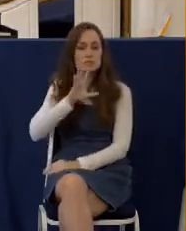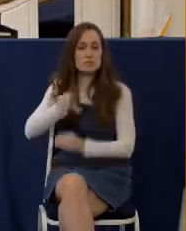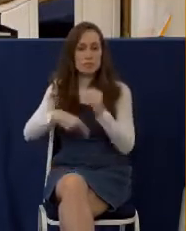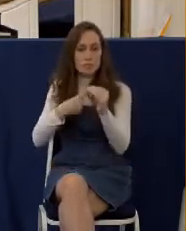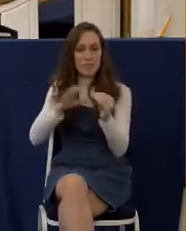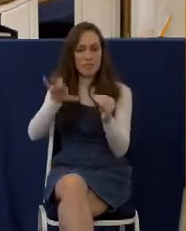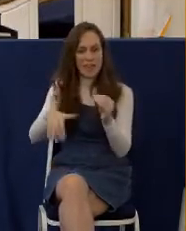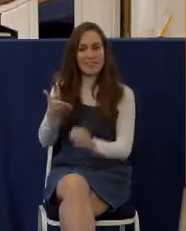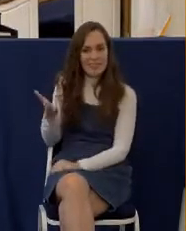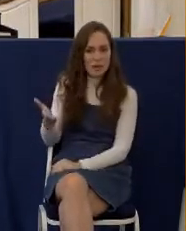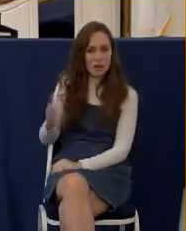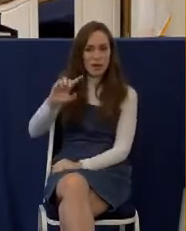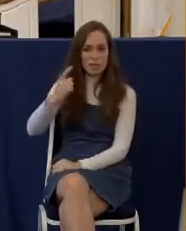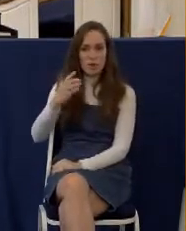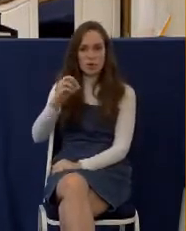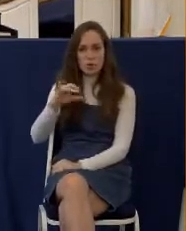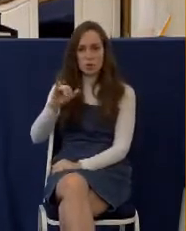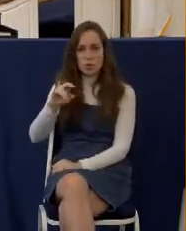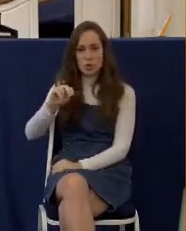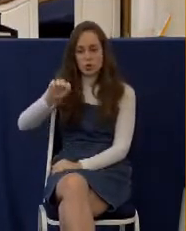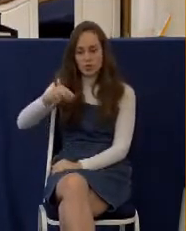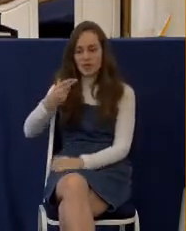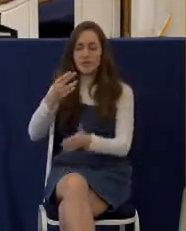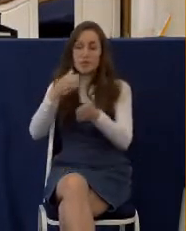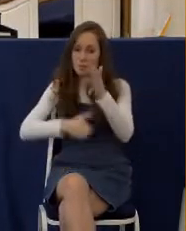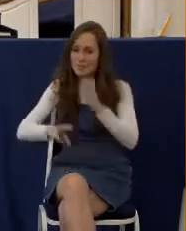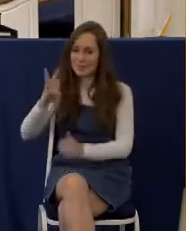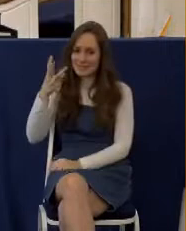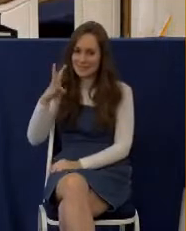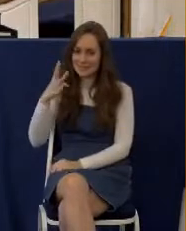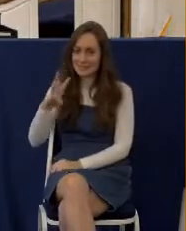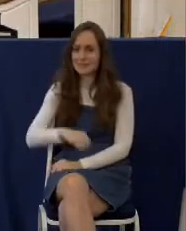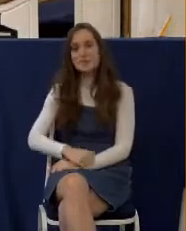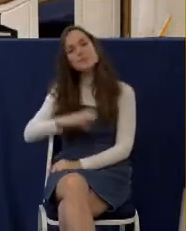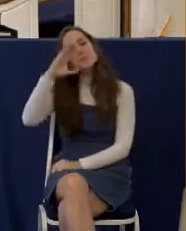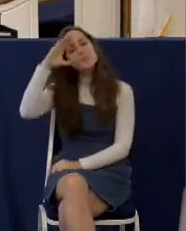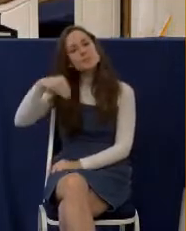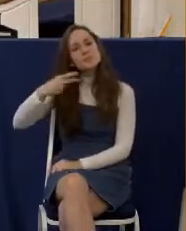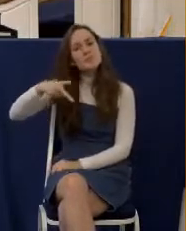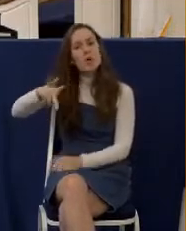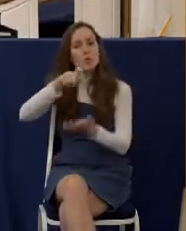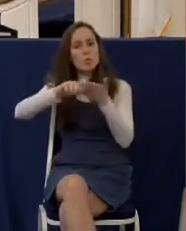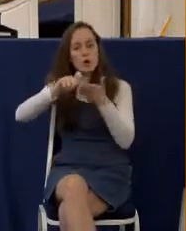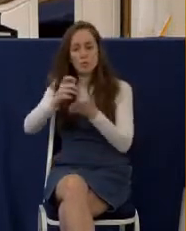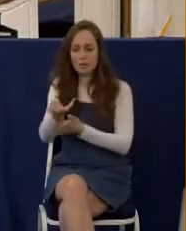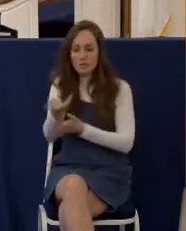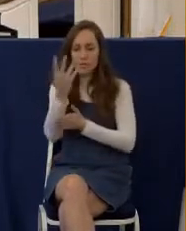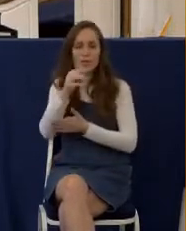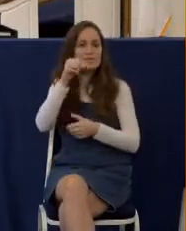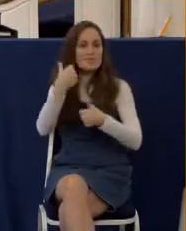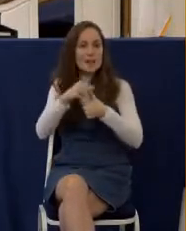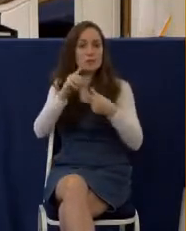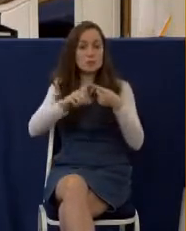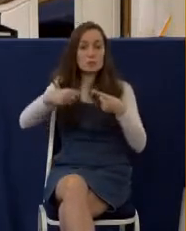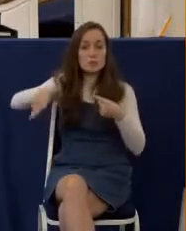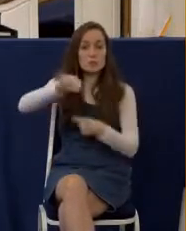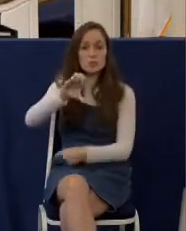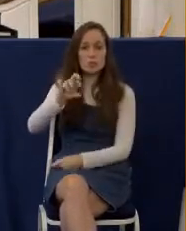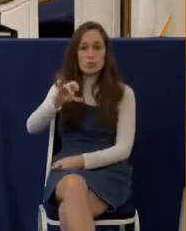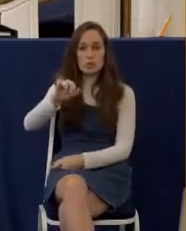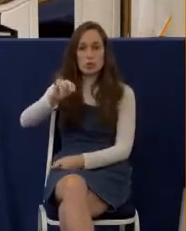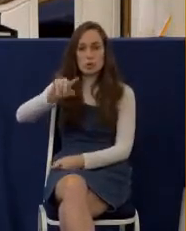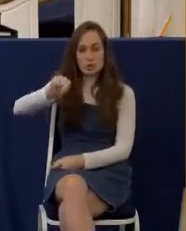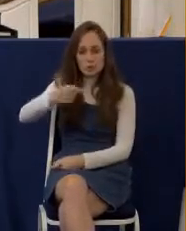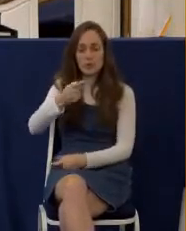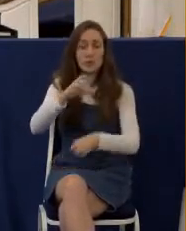1 Corinthians chapter 16. And let me just give you a little background here. Did you know that Paul wrote four letters to Corinthians, to the Corinthian church? Not two. He wrote